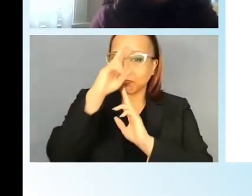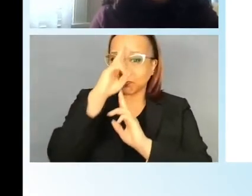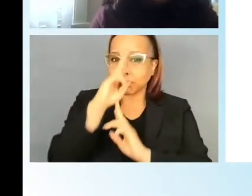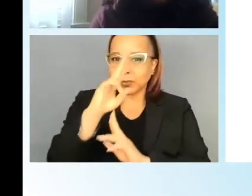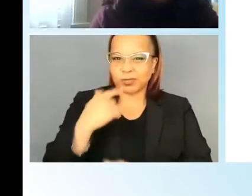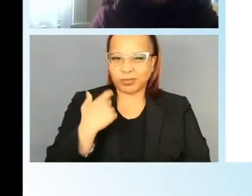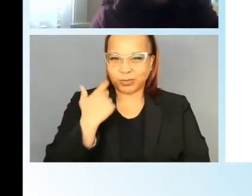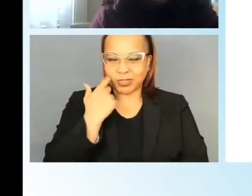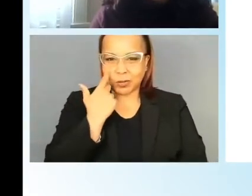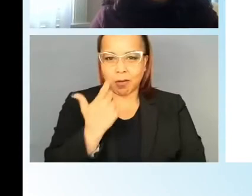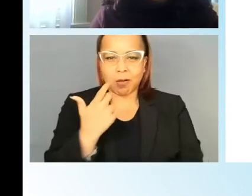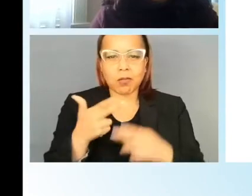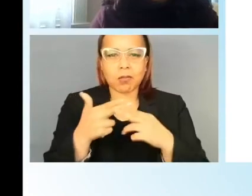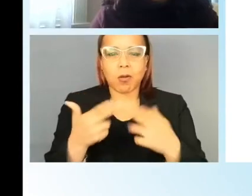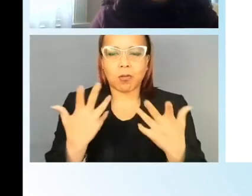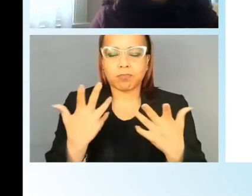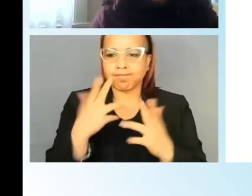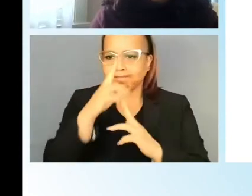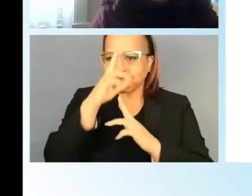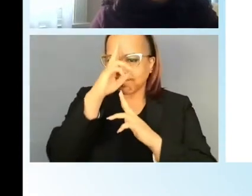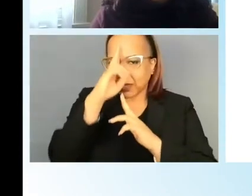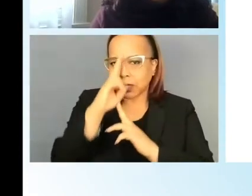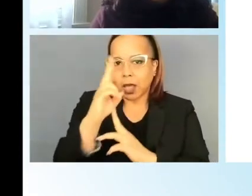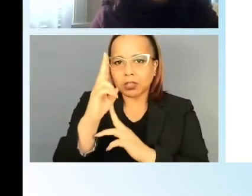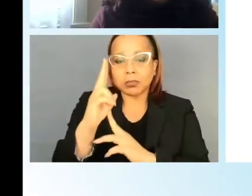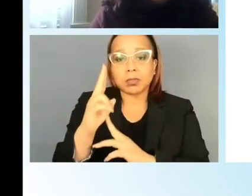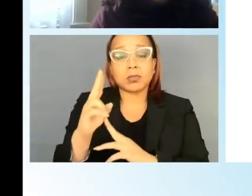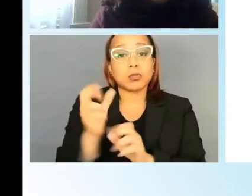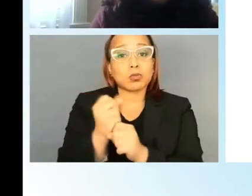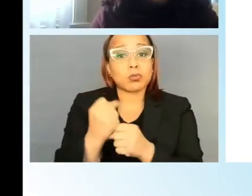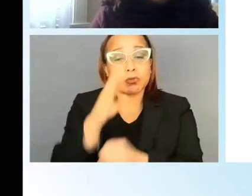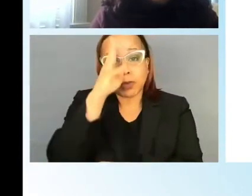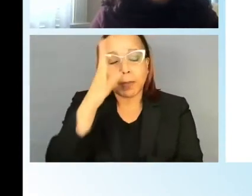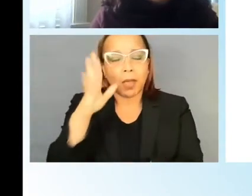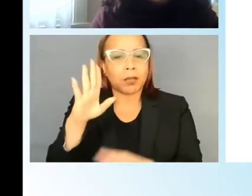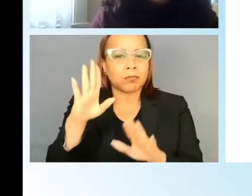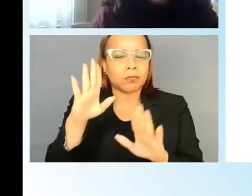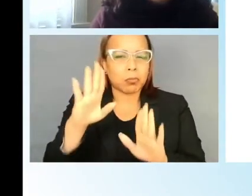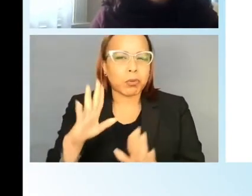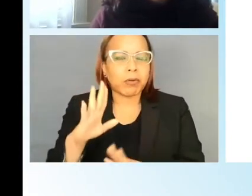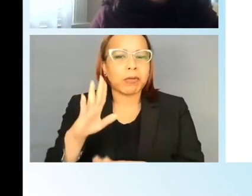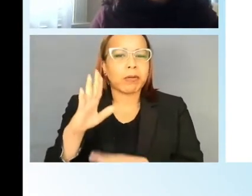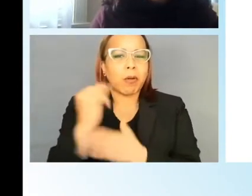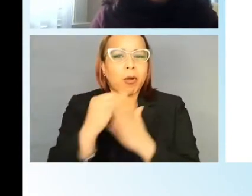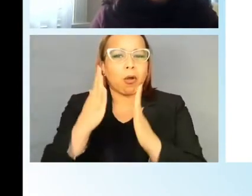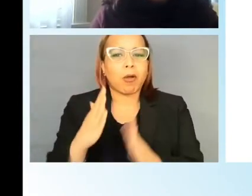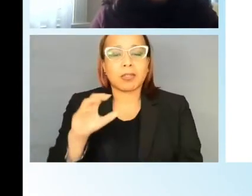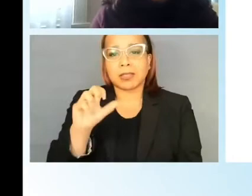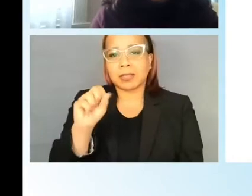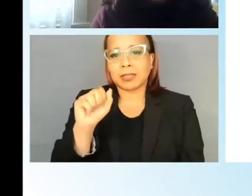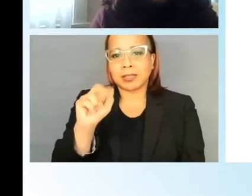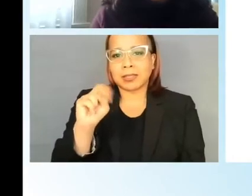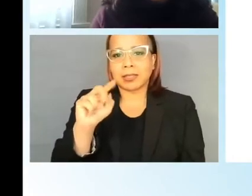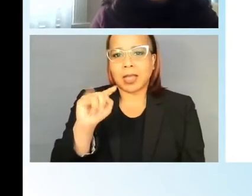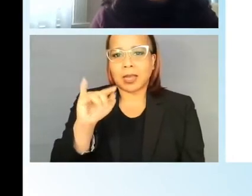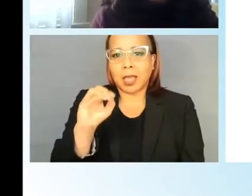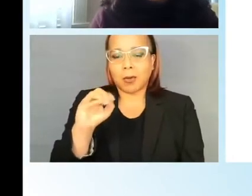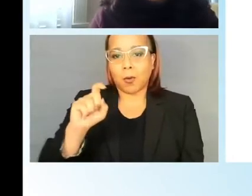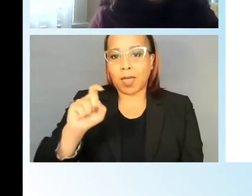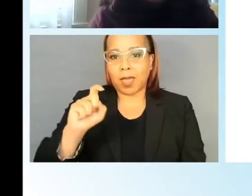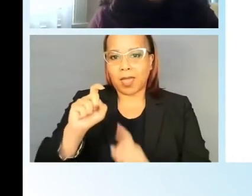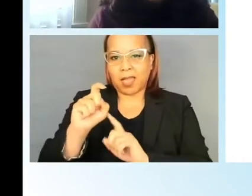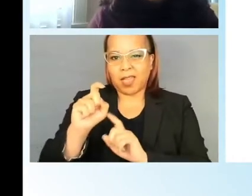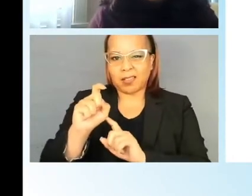is called Acknowledgement, and it was created by a brilliant artist named Santiago X, whom you will hear from